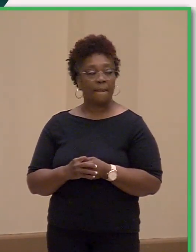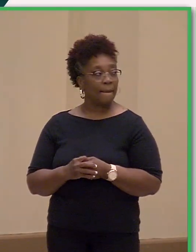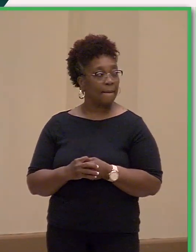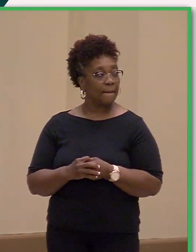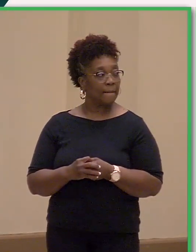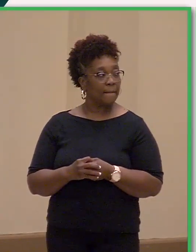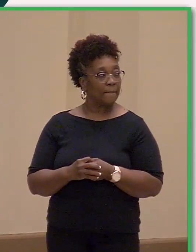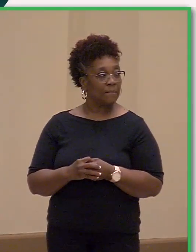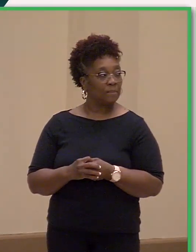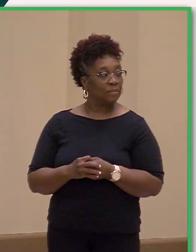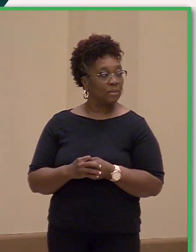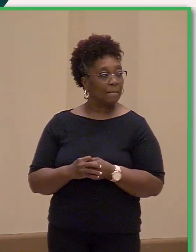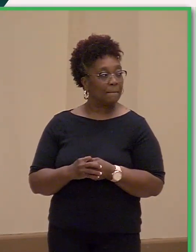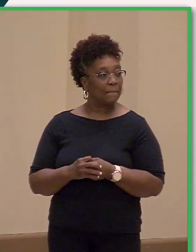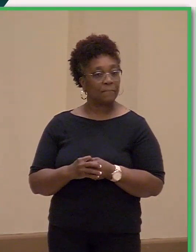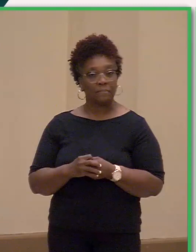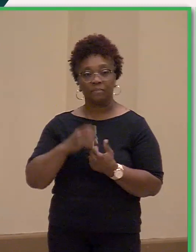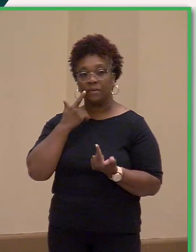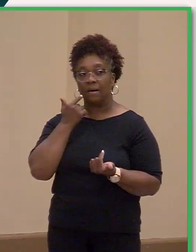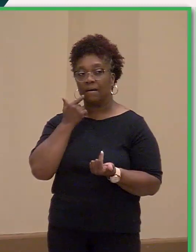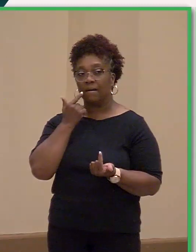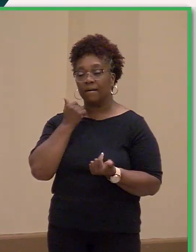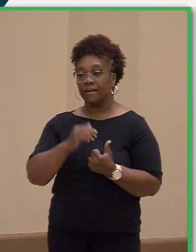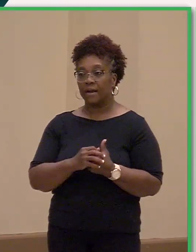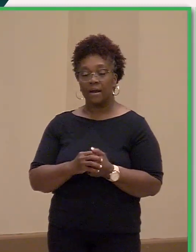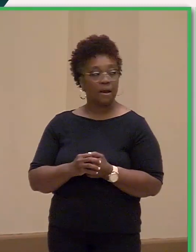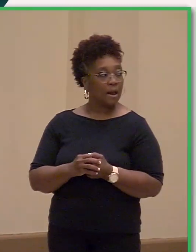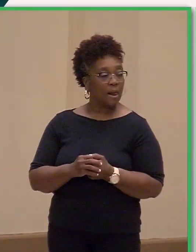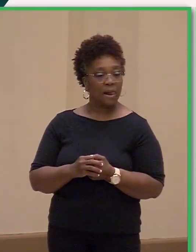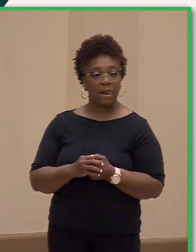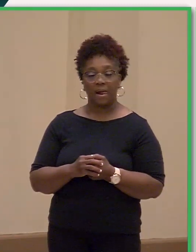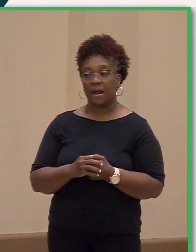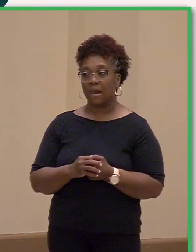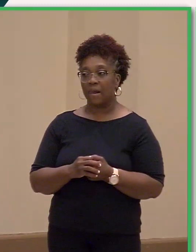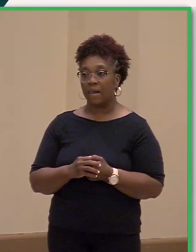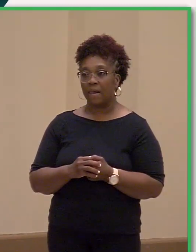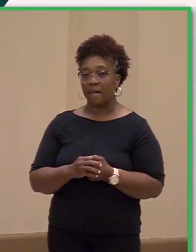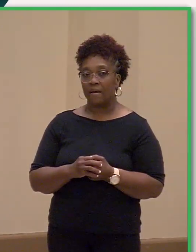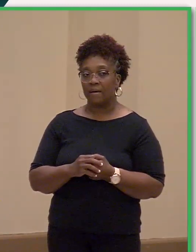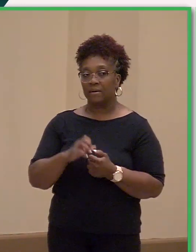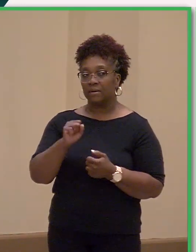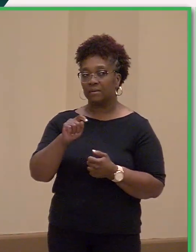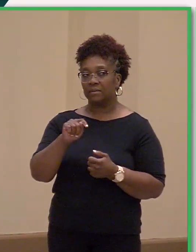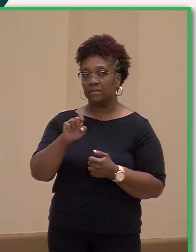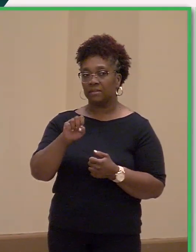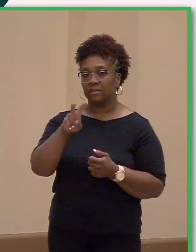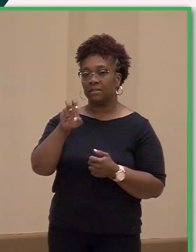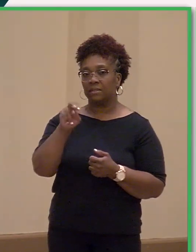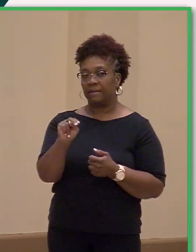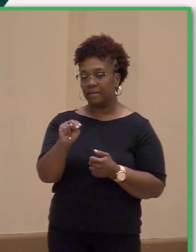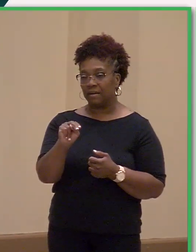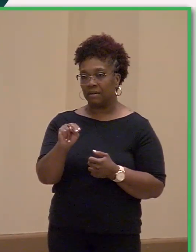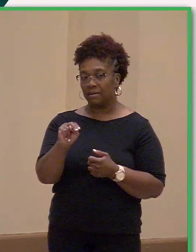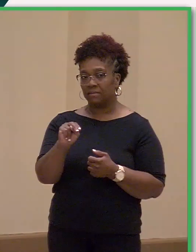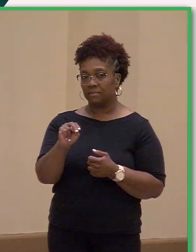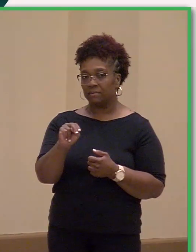Standing ovation. That's right. The first online caller is Stephen Haring. Yes.